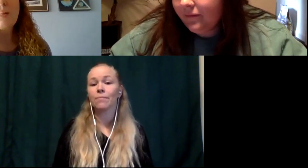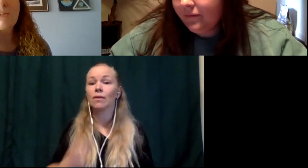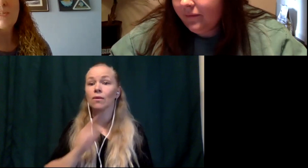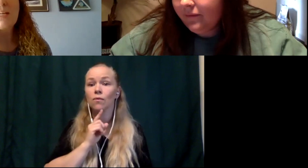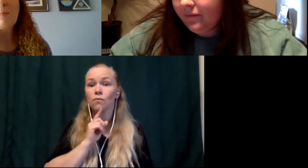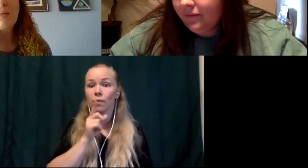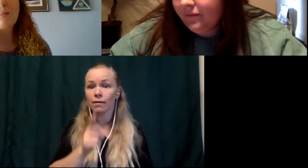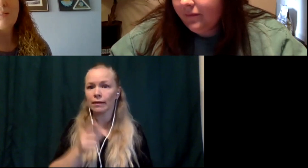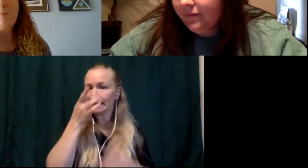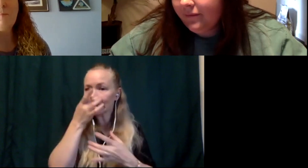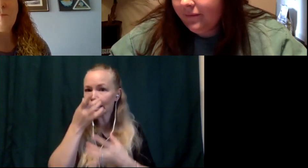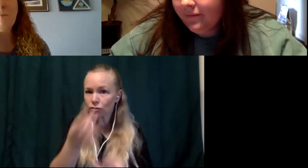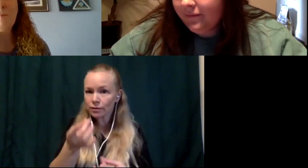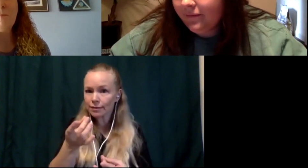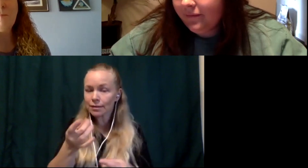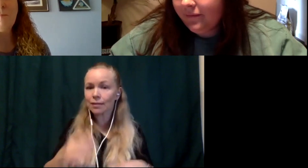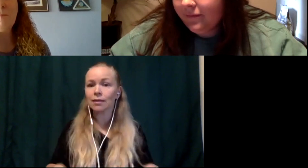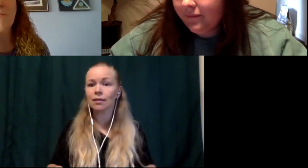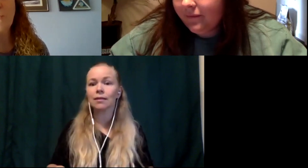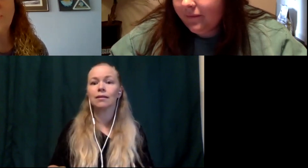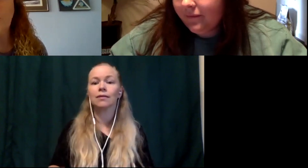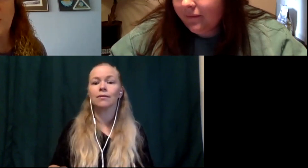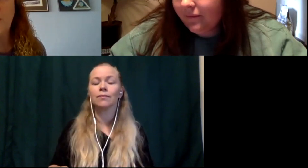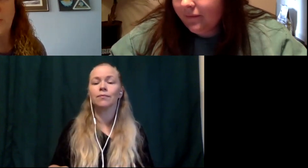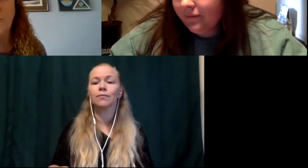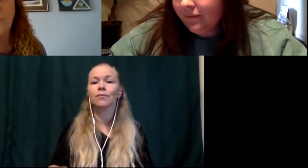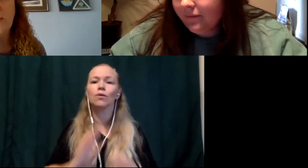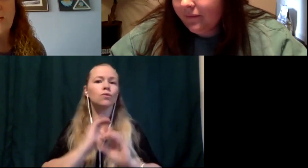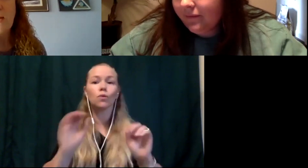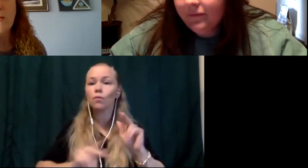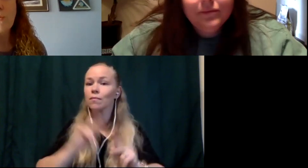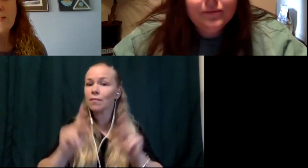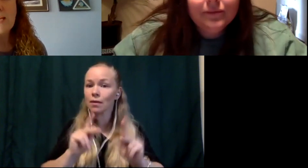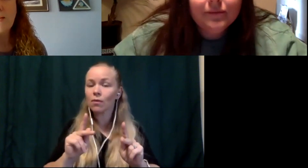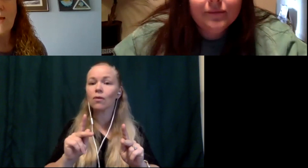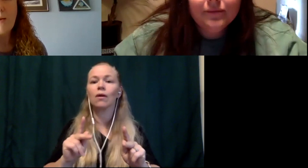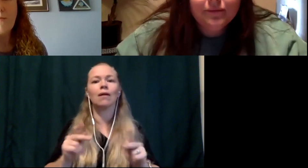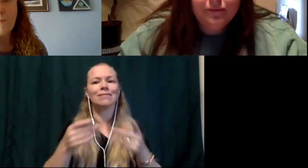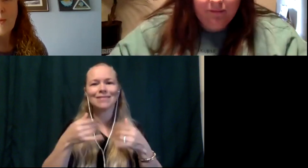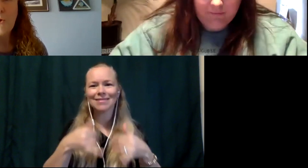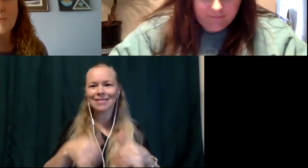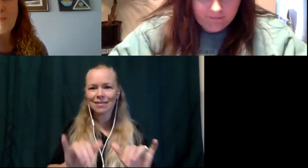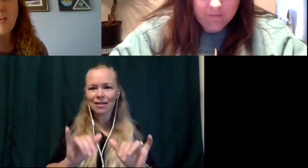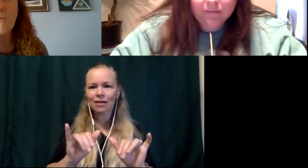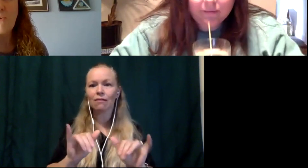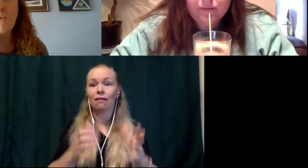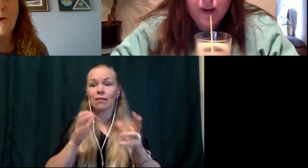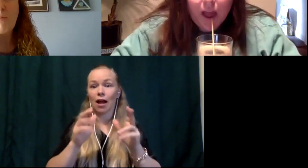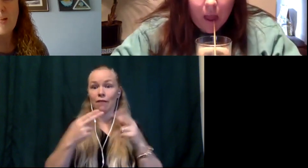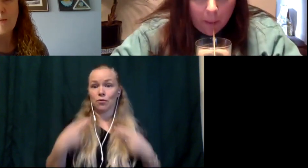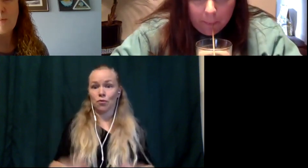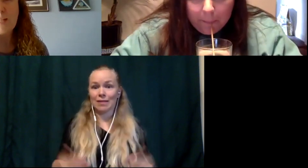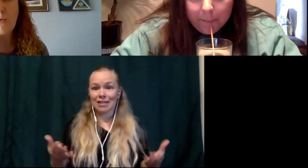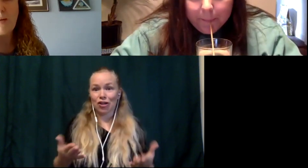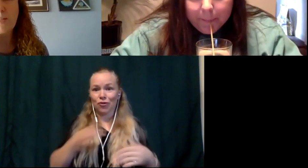they're really interesting because even though there's no people on board, it really takes a lot of humans back here on Earth